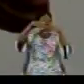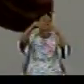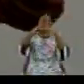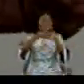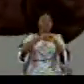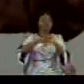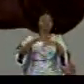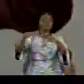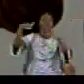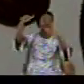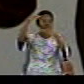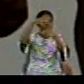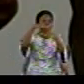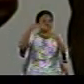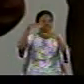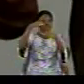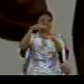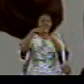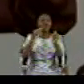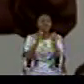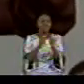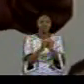heaven above.